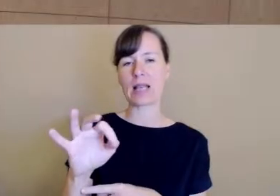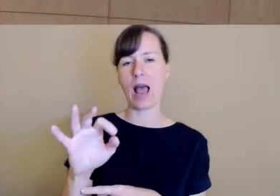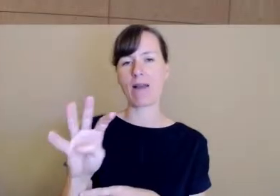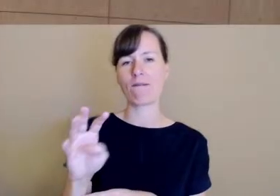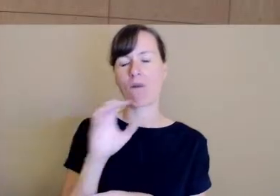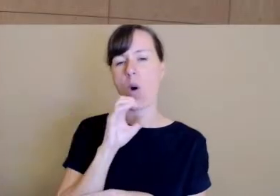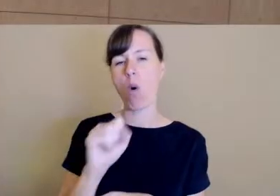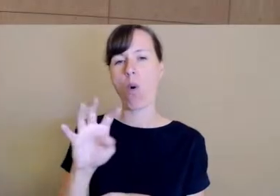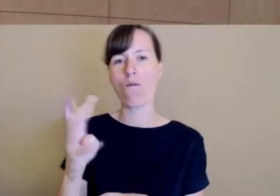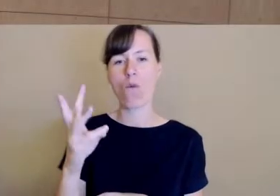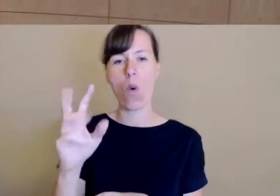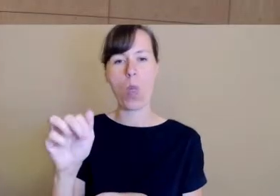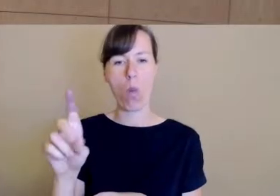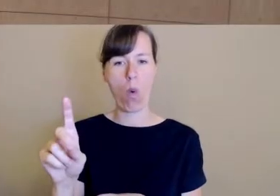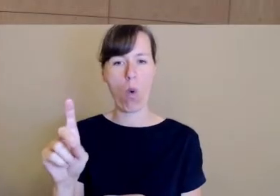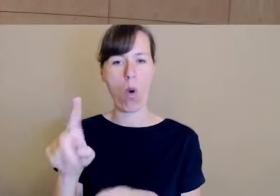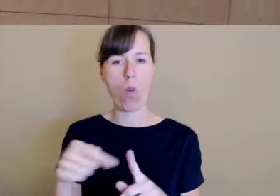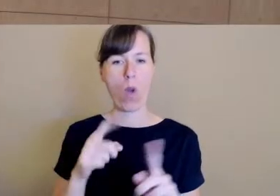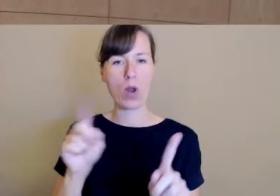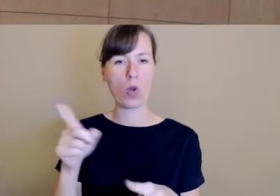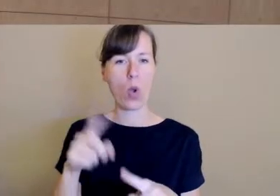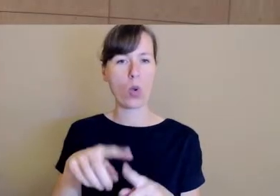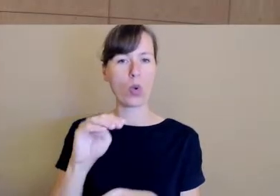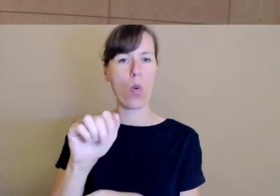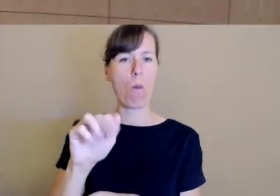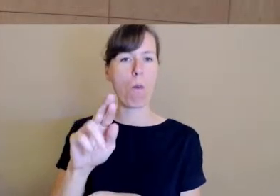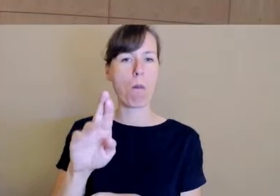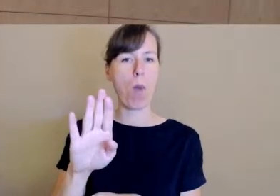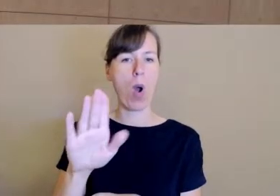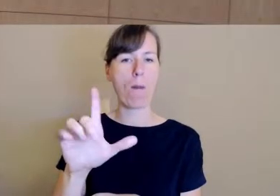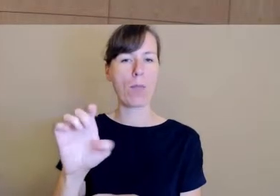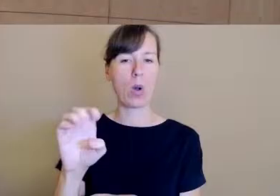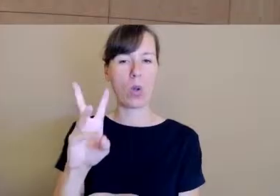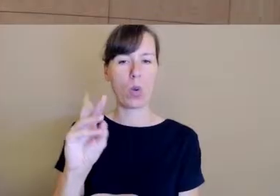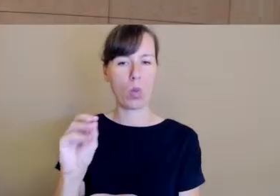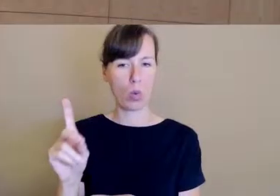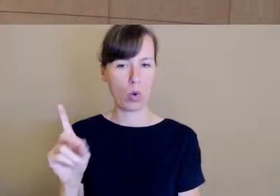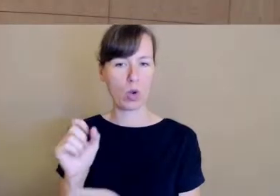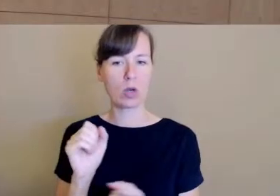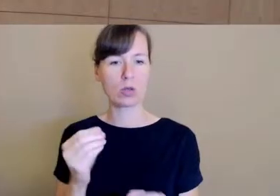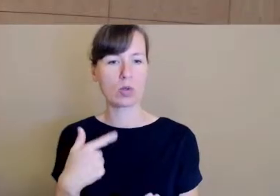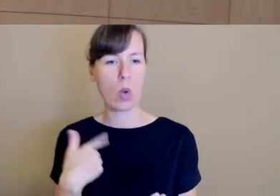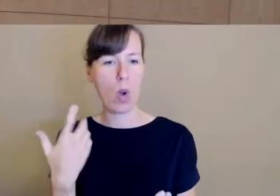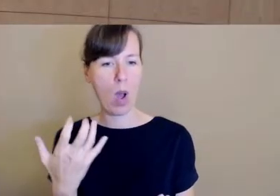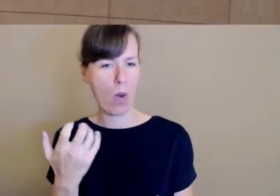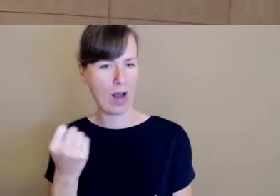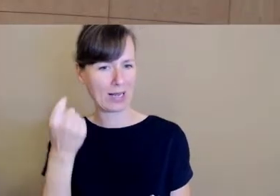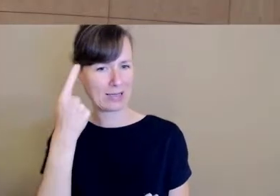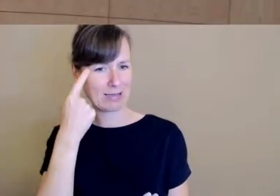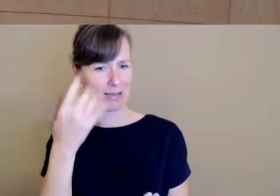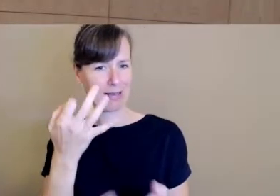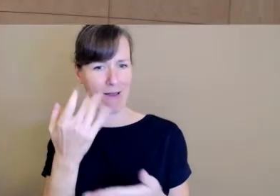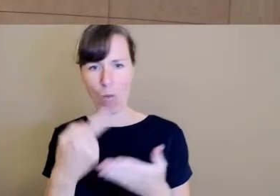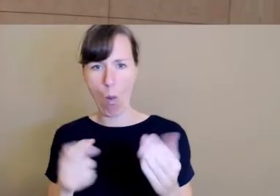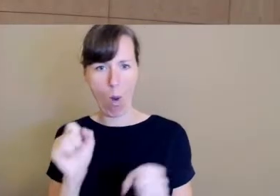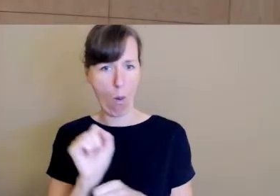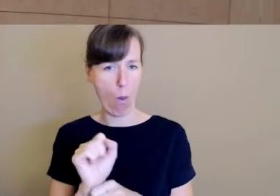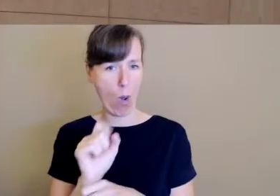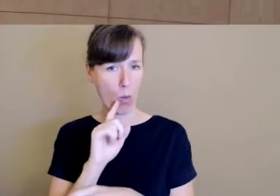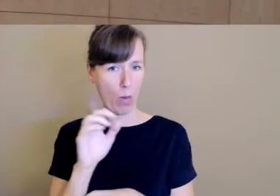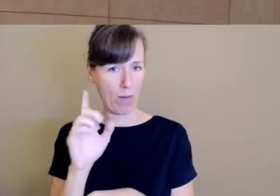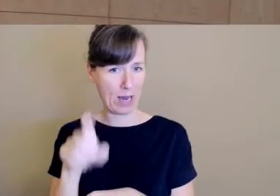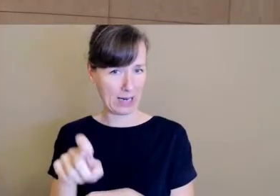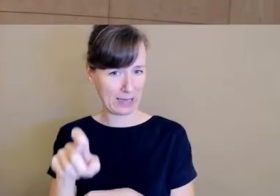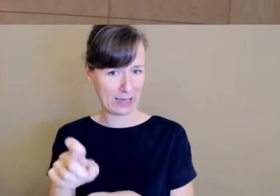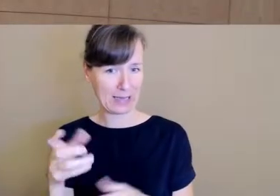I would love to get a sense of what work would be needed, how that land would need to be prepared to